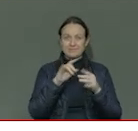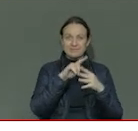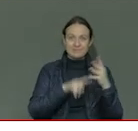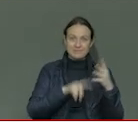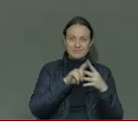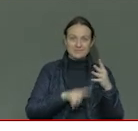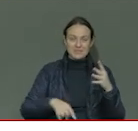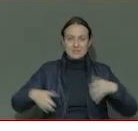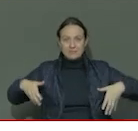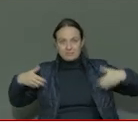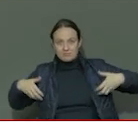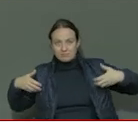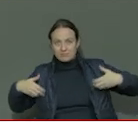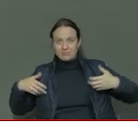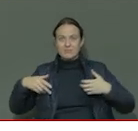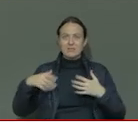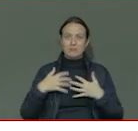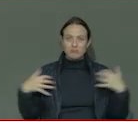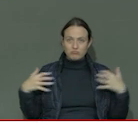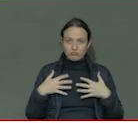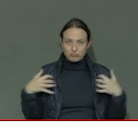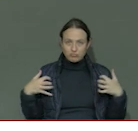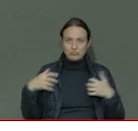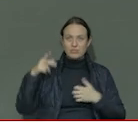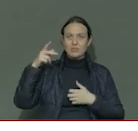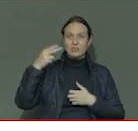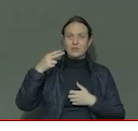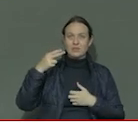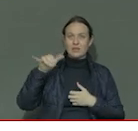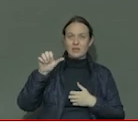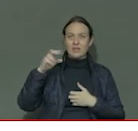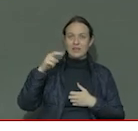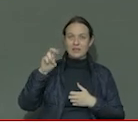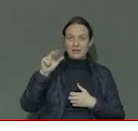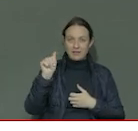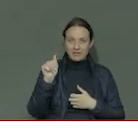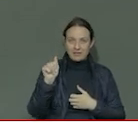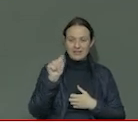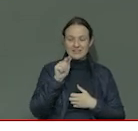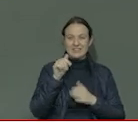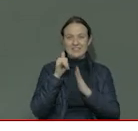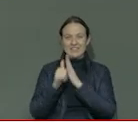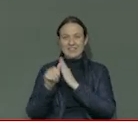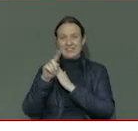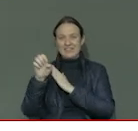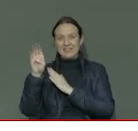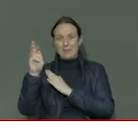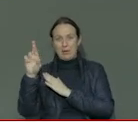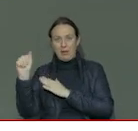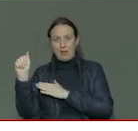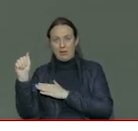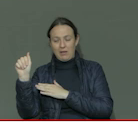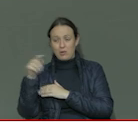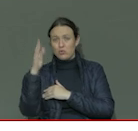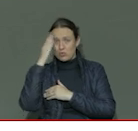the orangutan, and Richard Parker, the tiger. Important. The hyena kills the zebra. Now, you know that